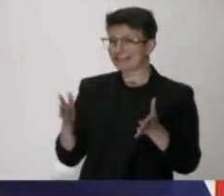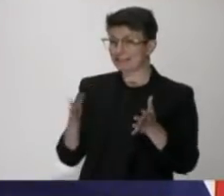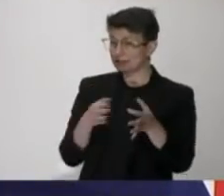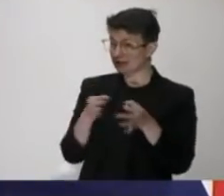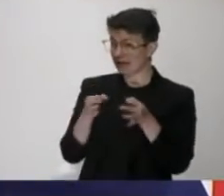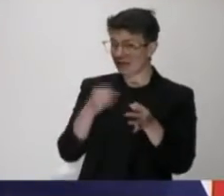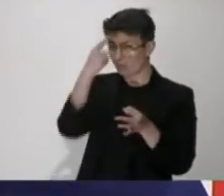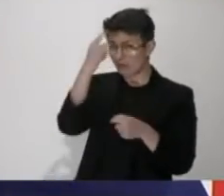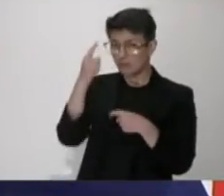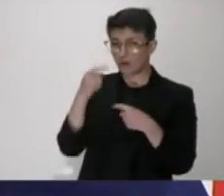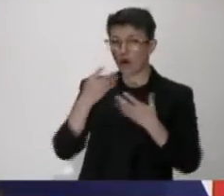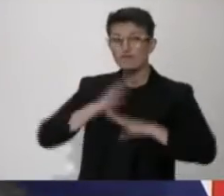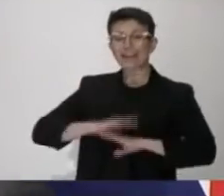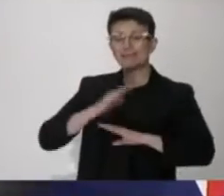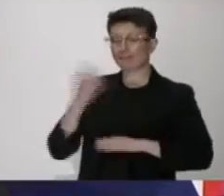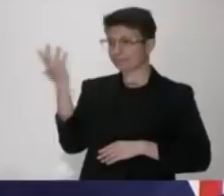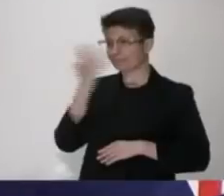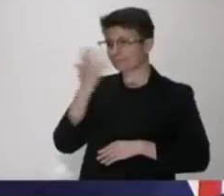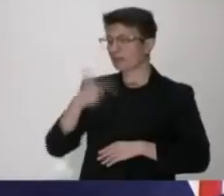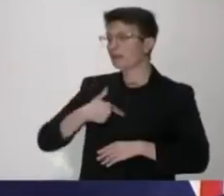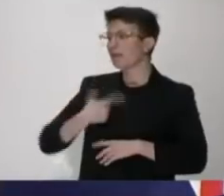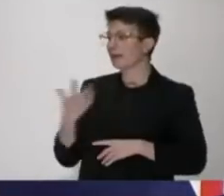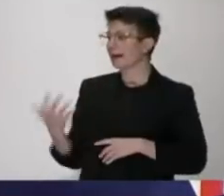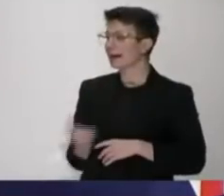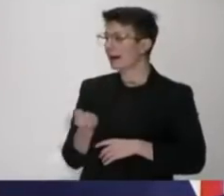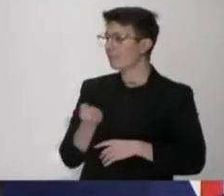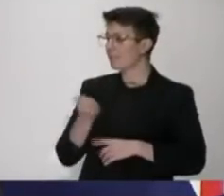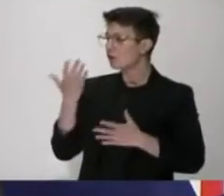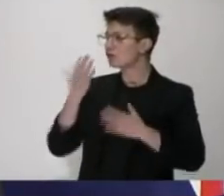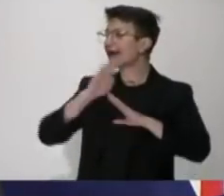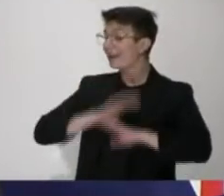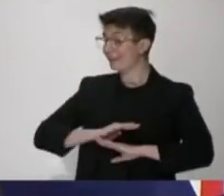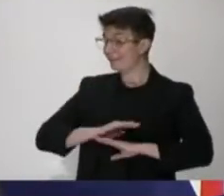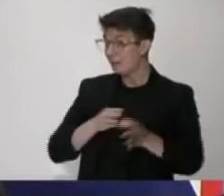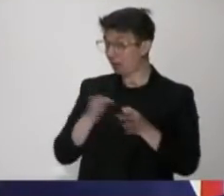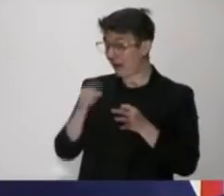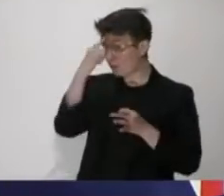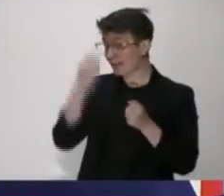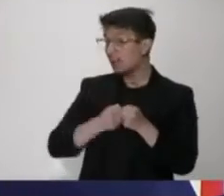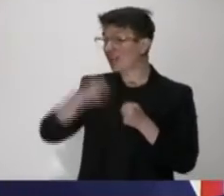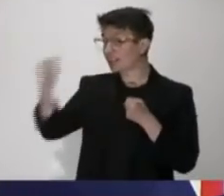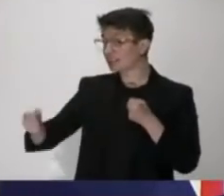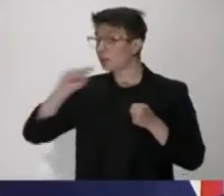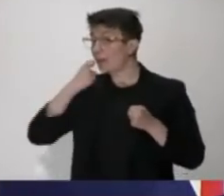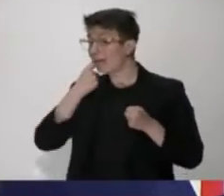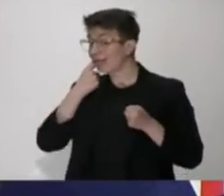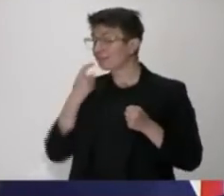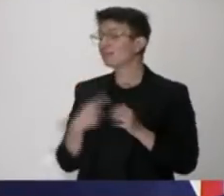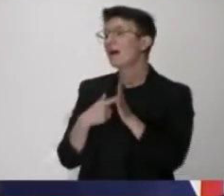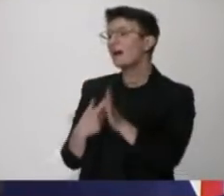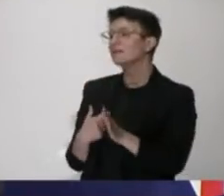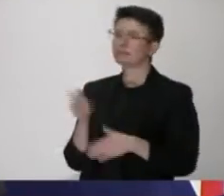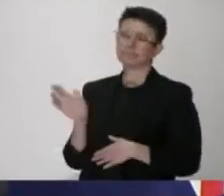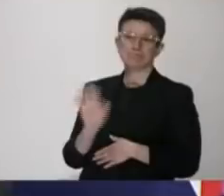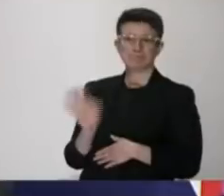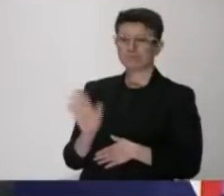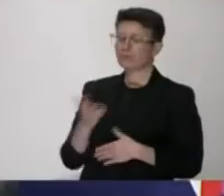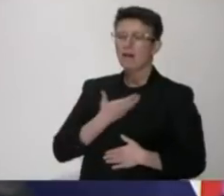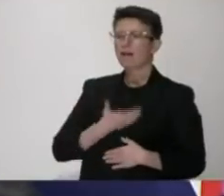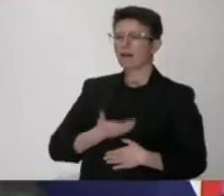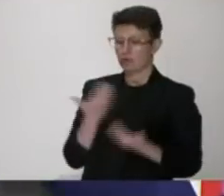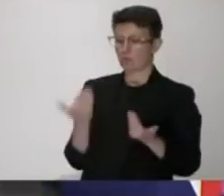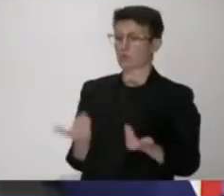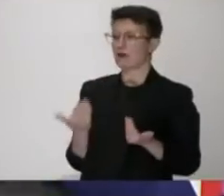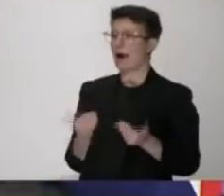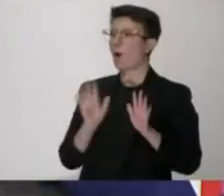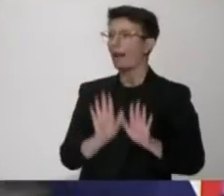the end of October, and so we're feeling comfortable about where we are with that at the moment. Janae. In terms of the wage subsidy, and just